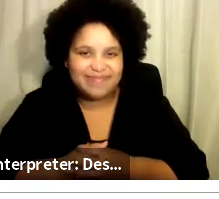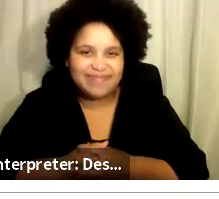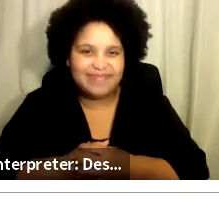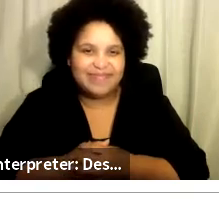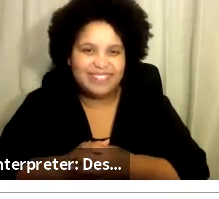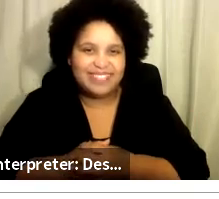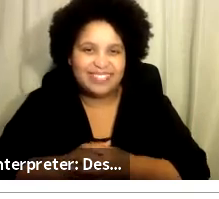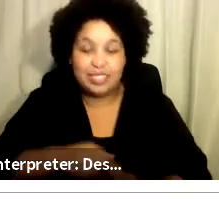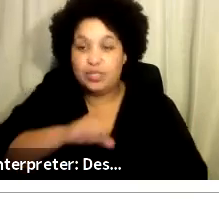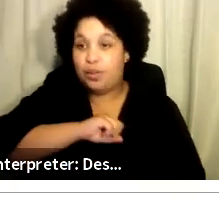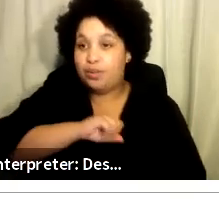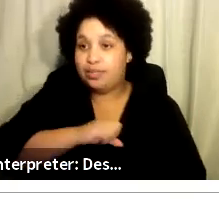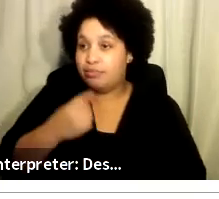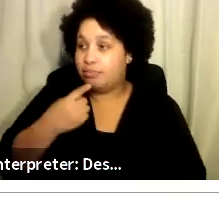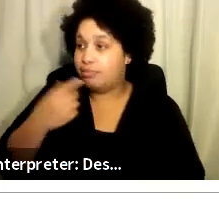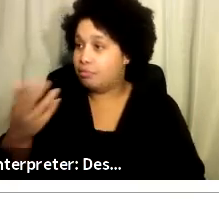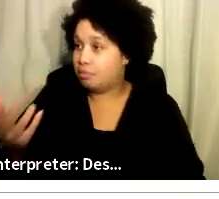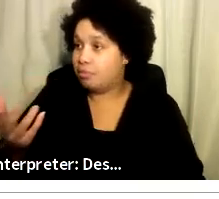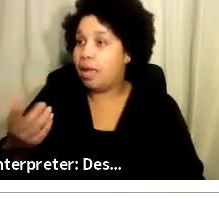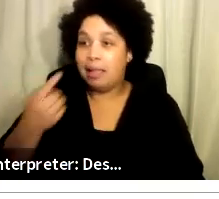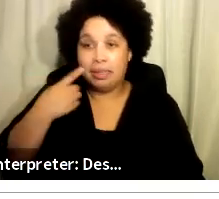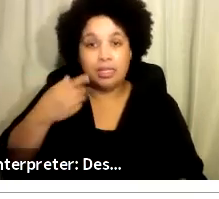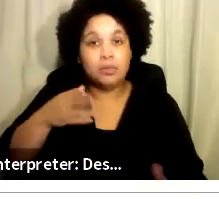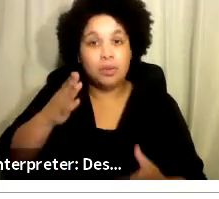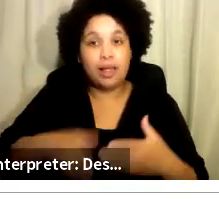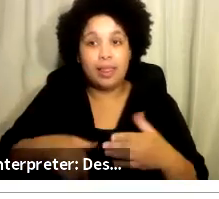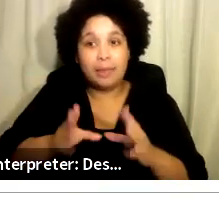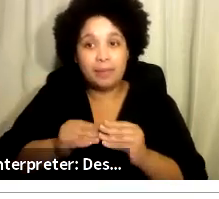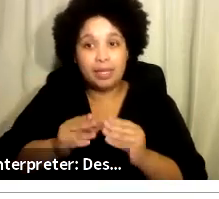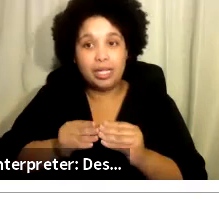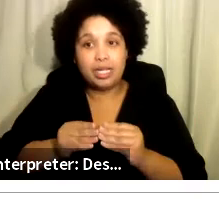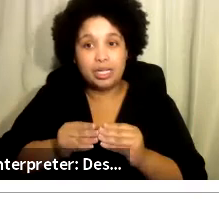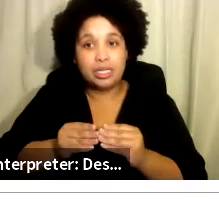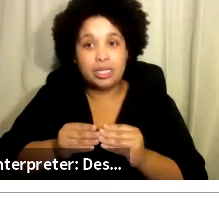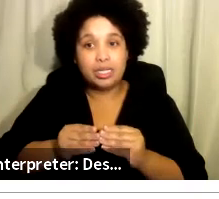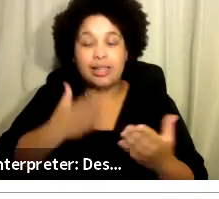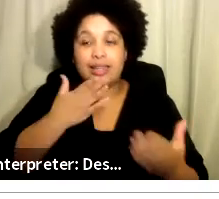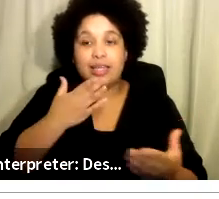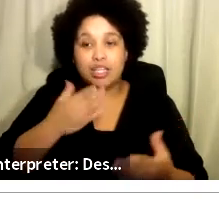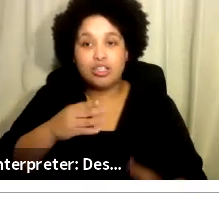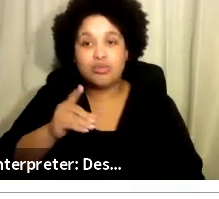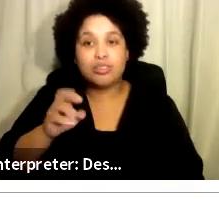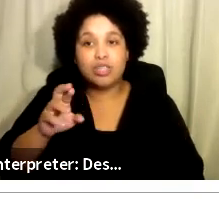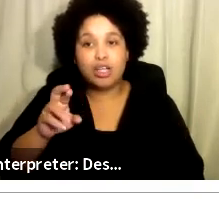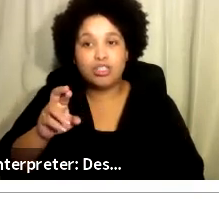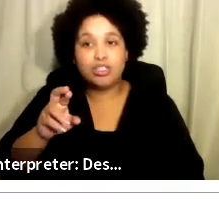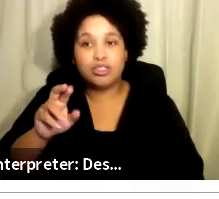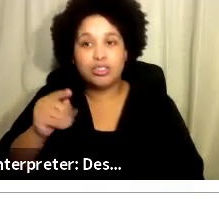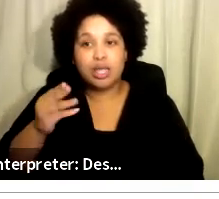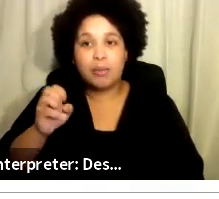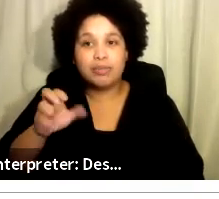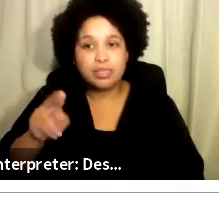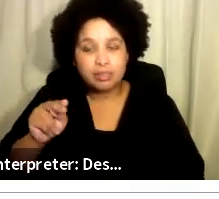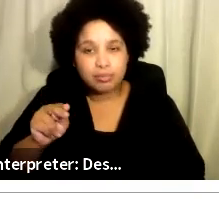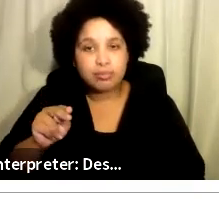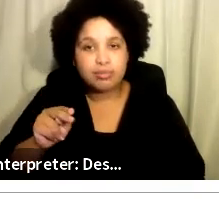Okay, I think with that, we will conclude this meeting. Thank you, Dr. Thompson. Thank you, Ms.